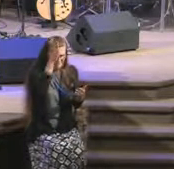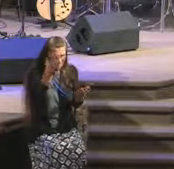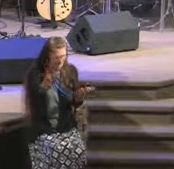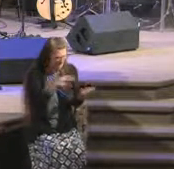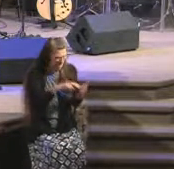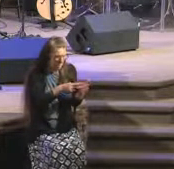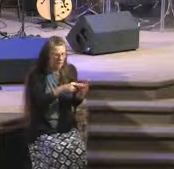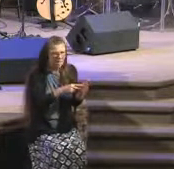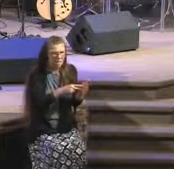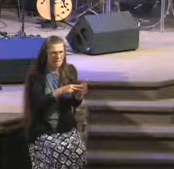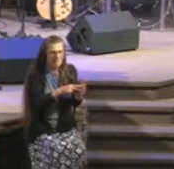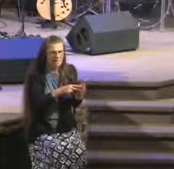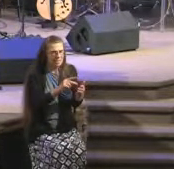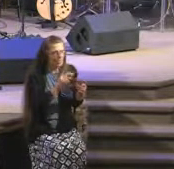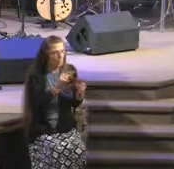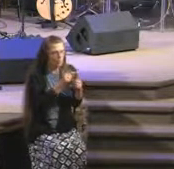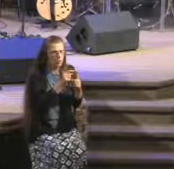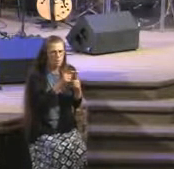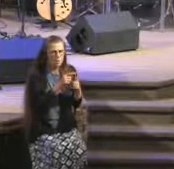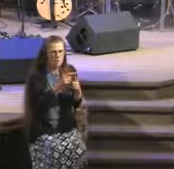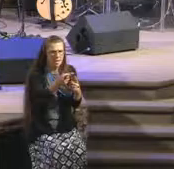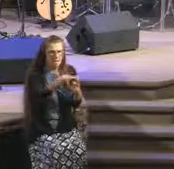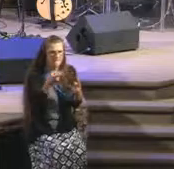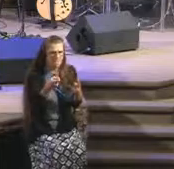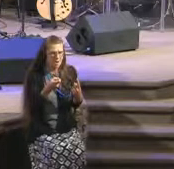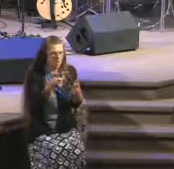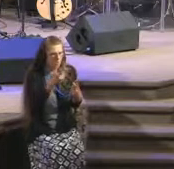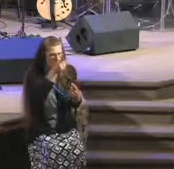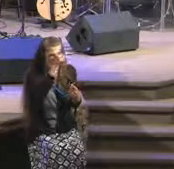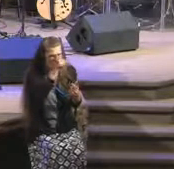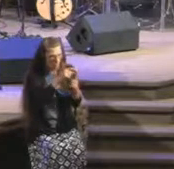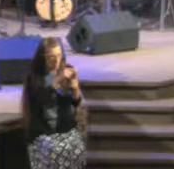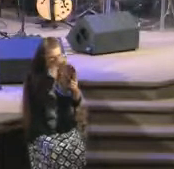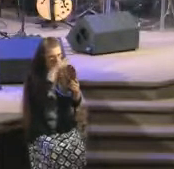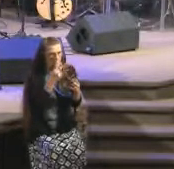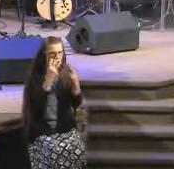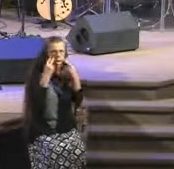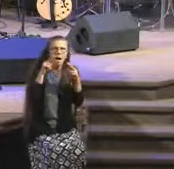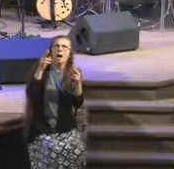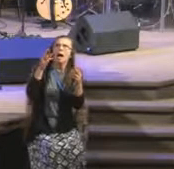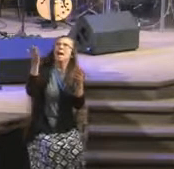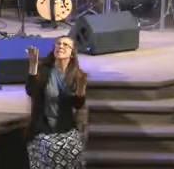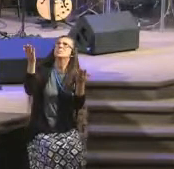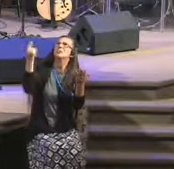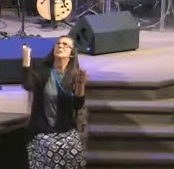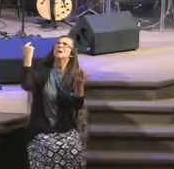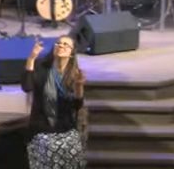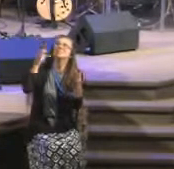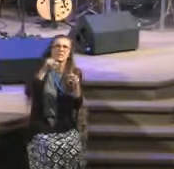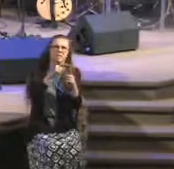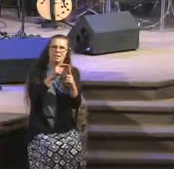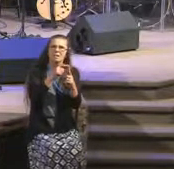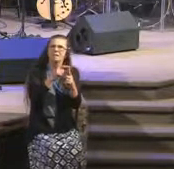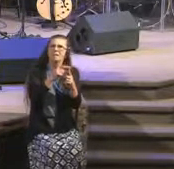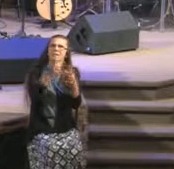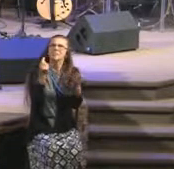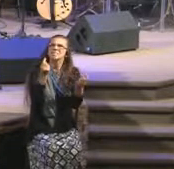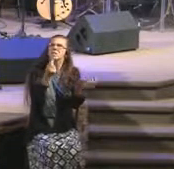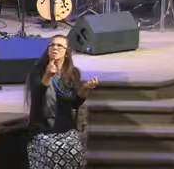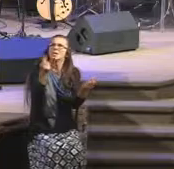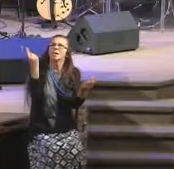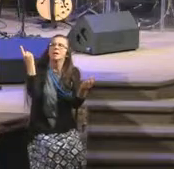getting ready to read from the Word of God. He looks up towards heaven. Daddy, what's he doing? He's getting the mind of Christ.